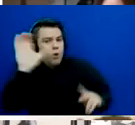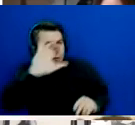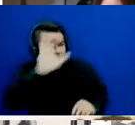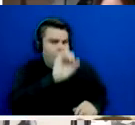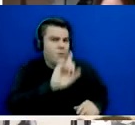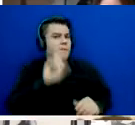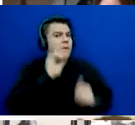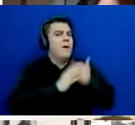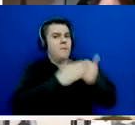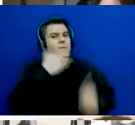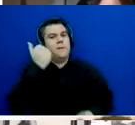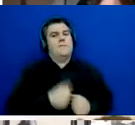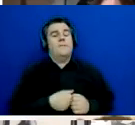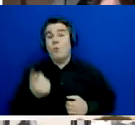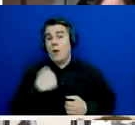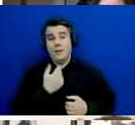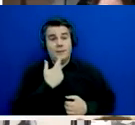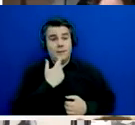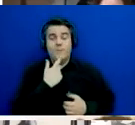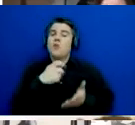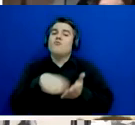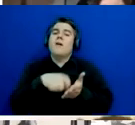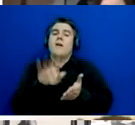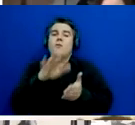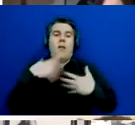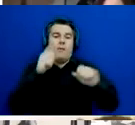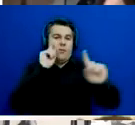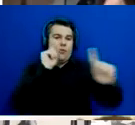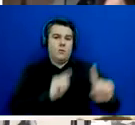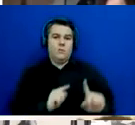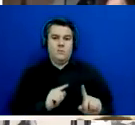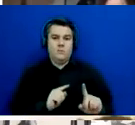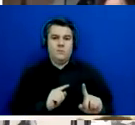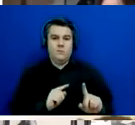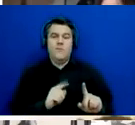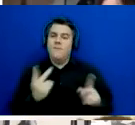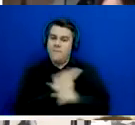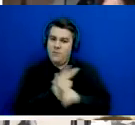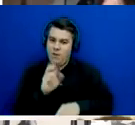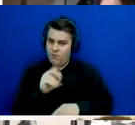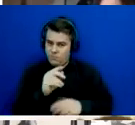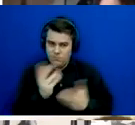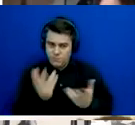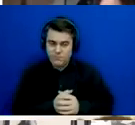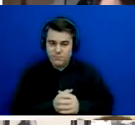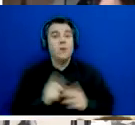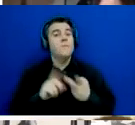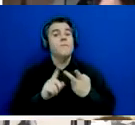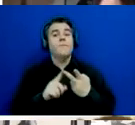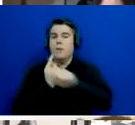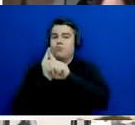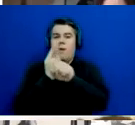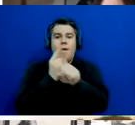them the best. So one thing I say to do is write down what your health goals are. Figure out what that is. Secondly is to be super consistent with the